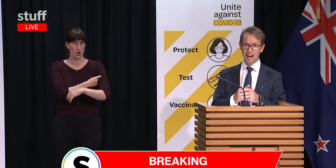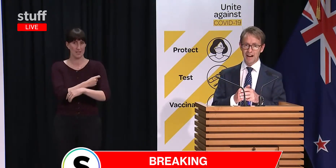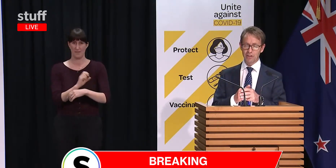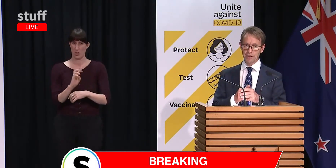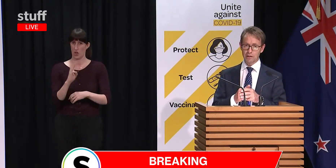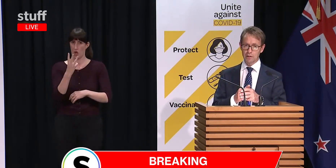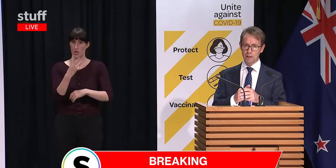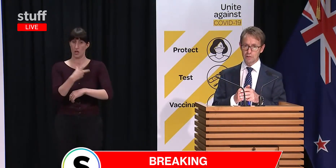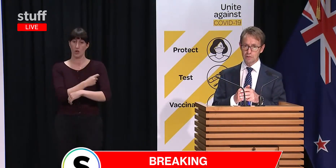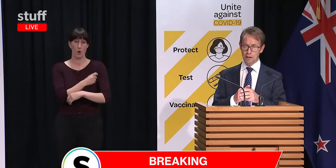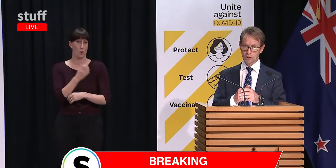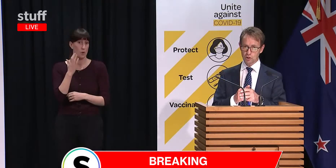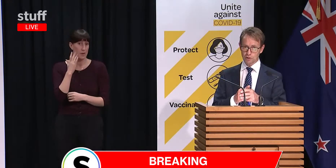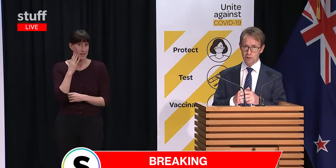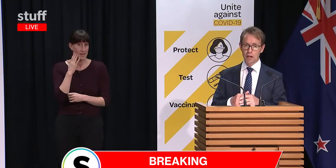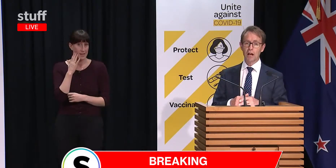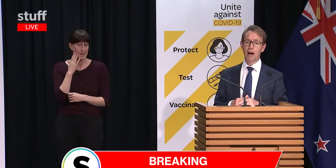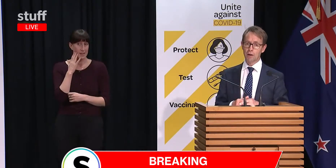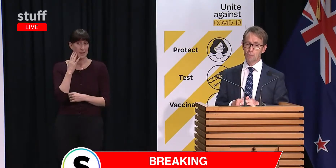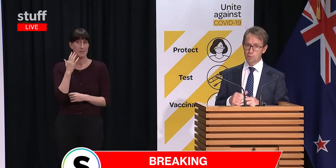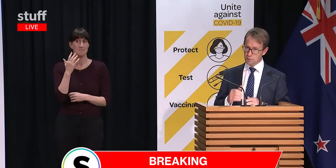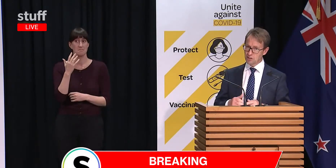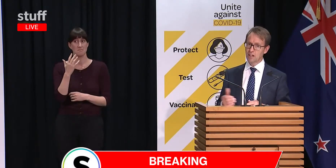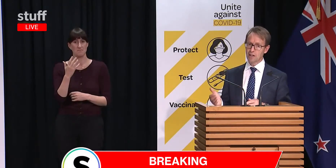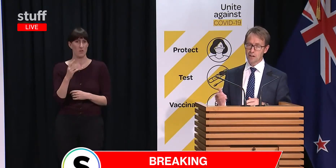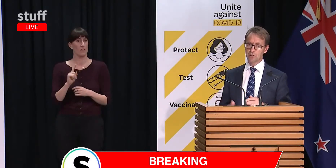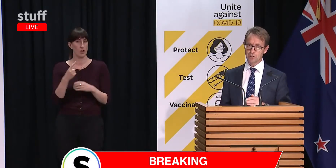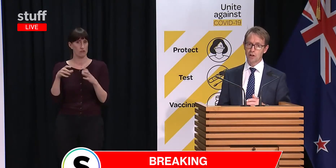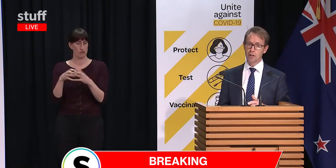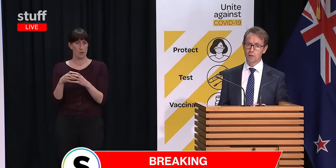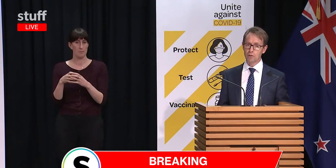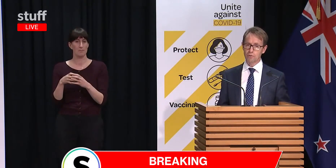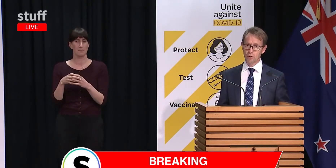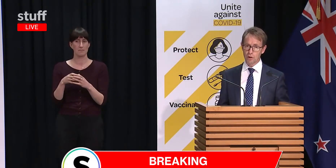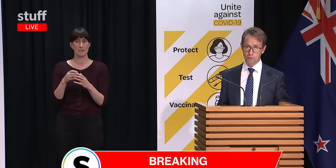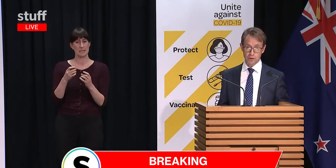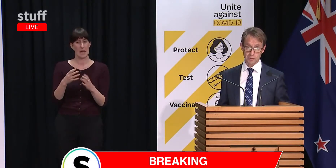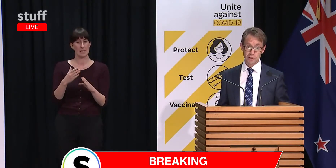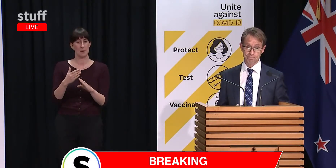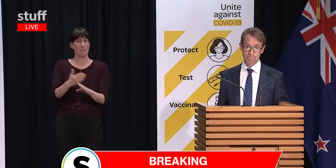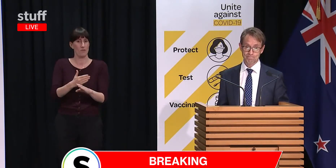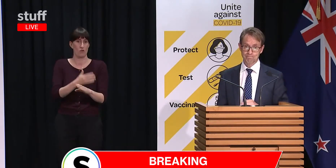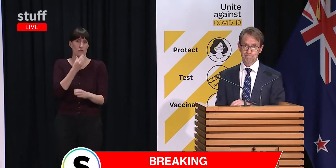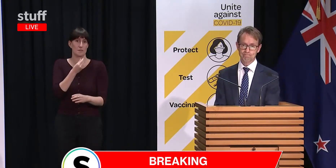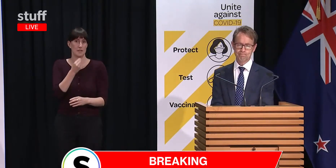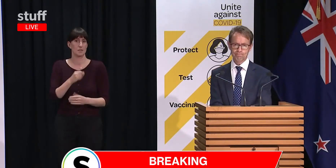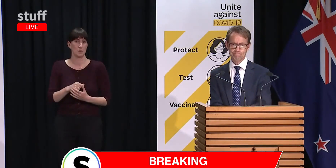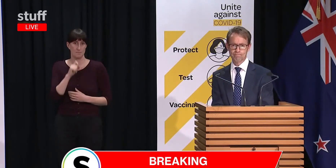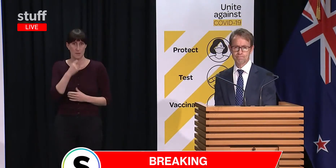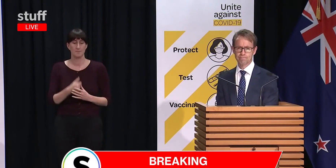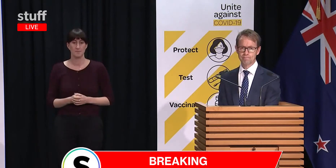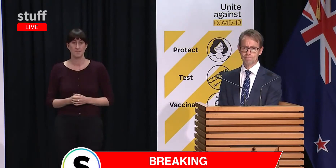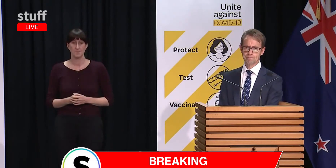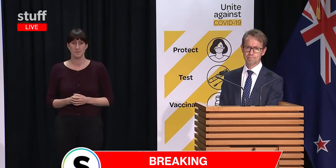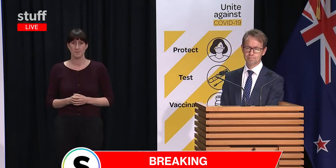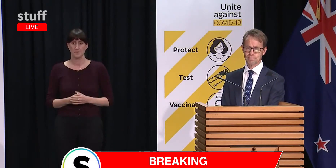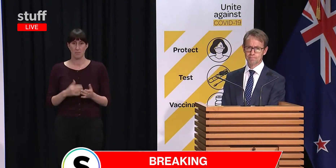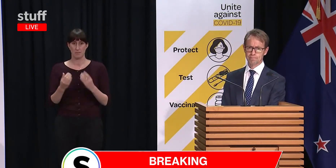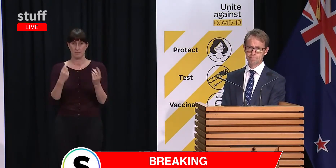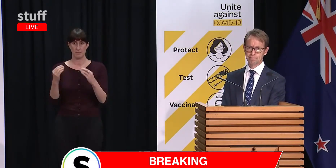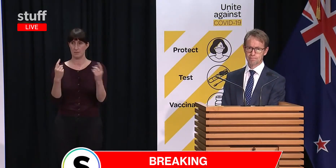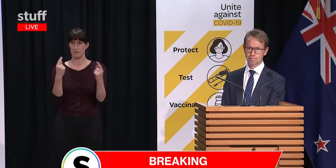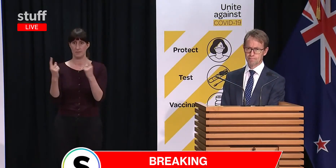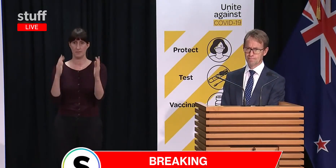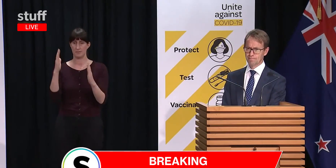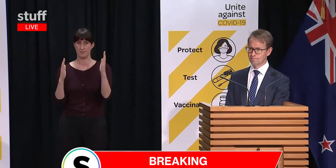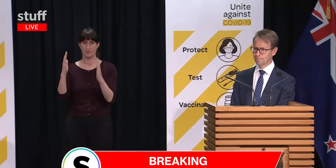receive their shots. We would be starting this side of Christmas. Minister, can you just explain why you